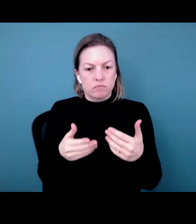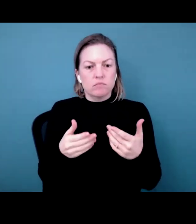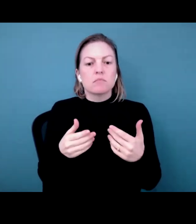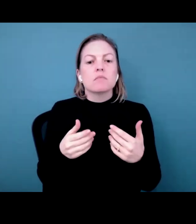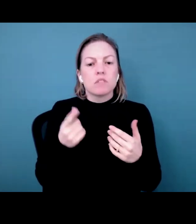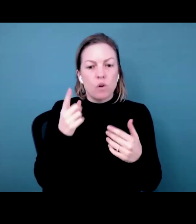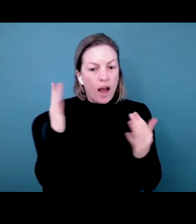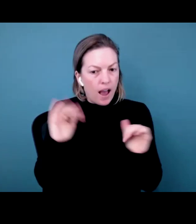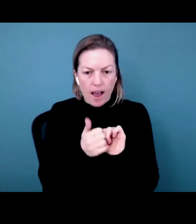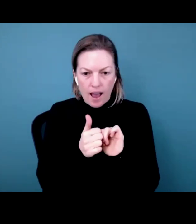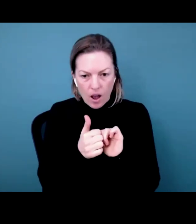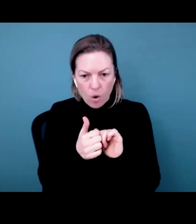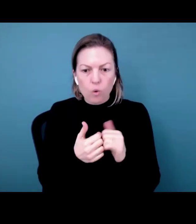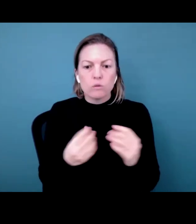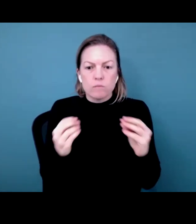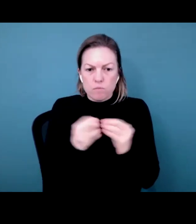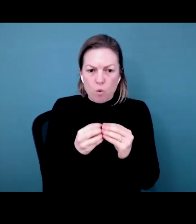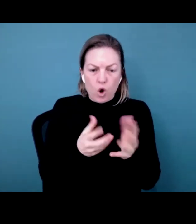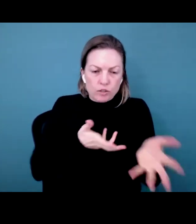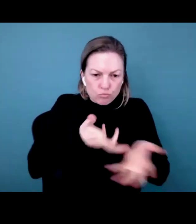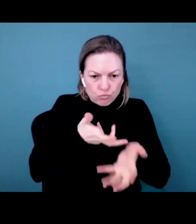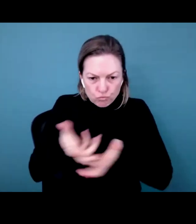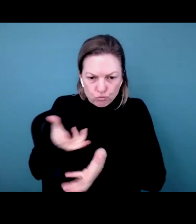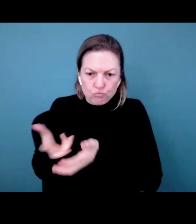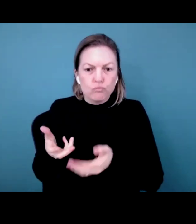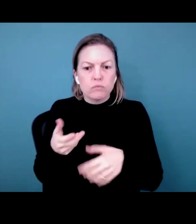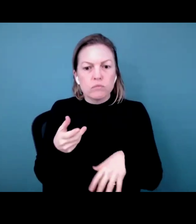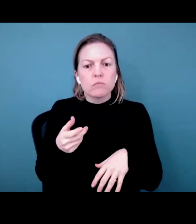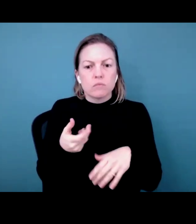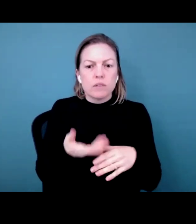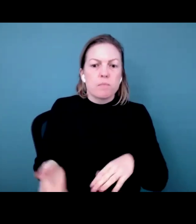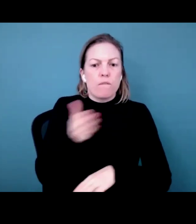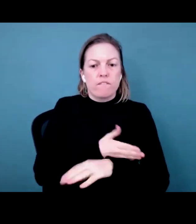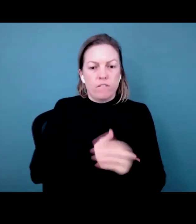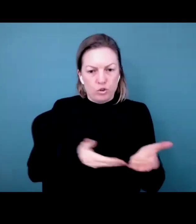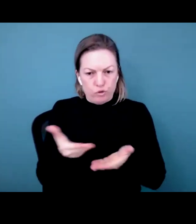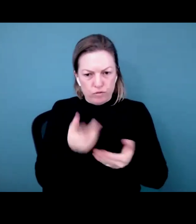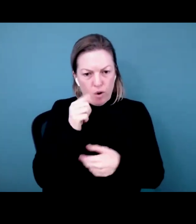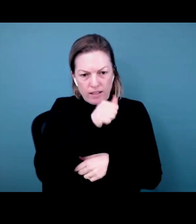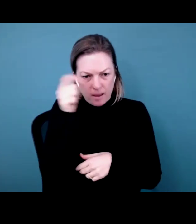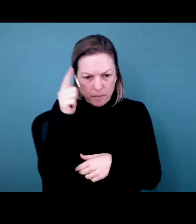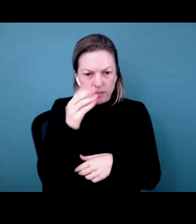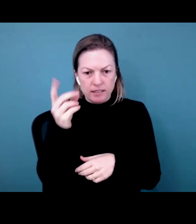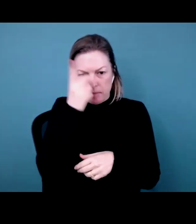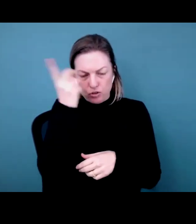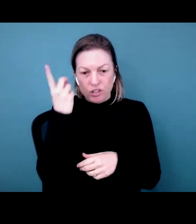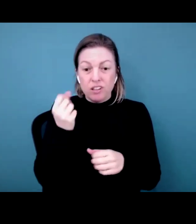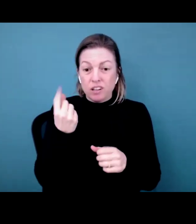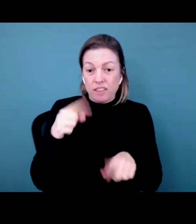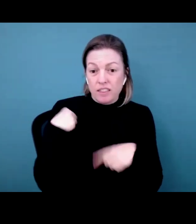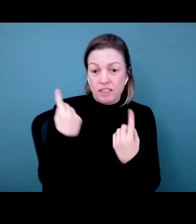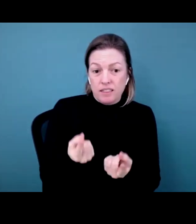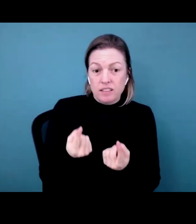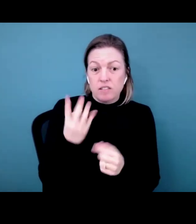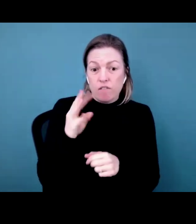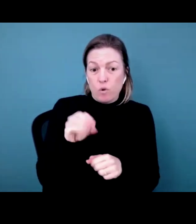Alzheimer's disease and related dementias in the coming years. So this committee, in existence for almost 40 years, has endured through difficult periods over